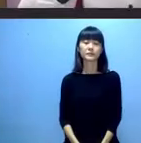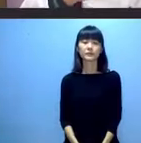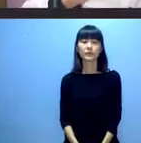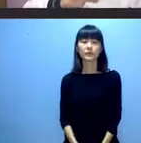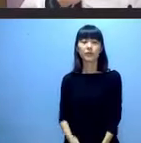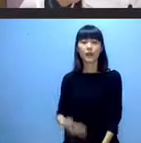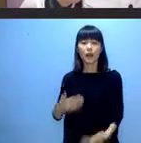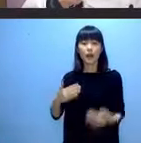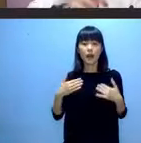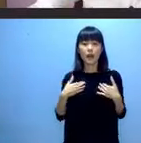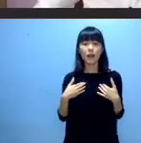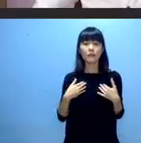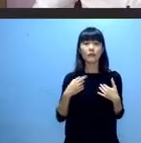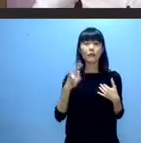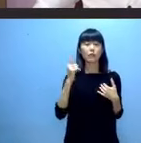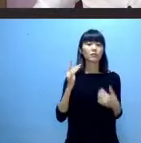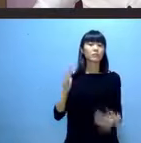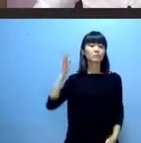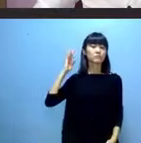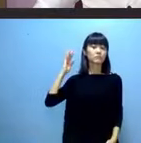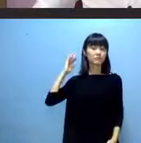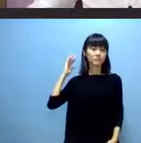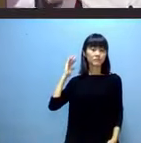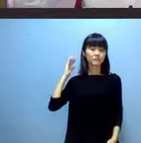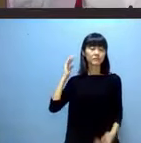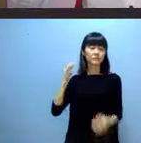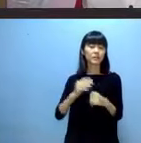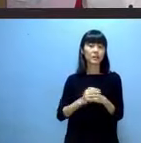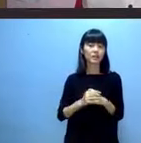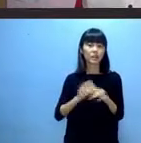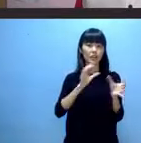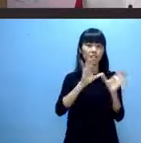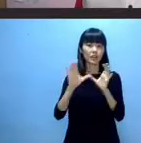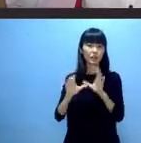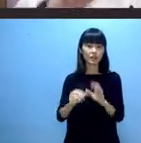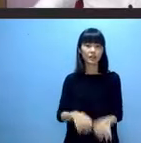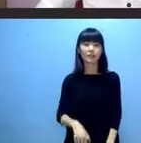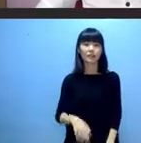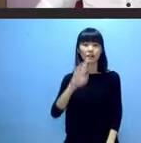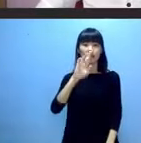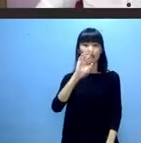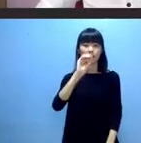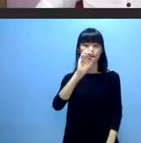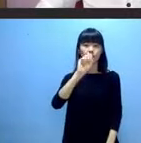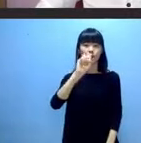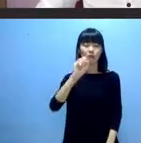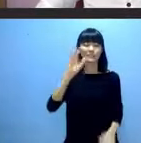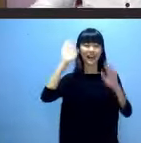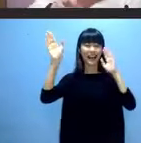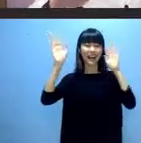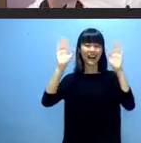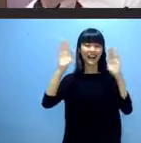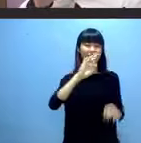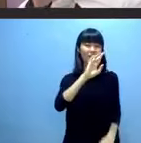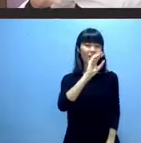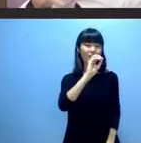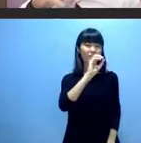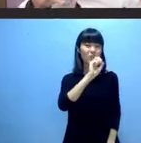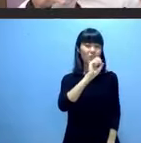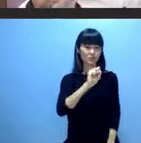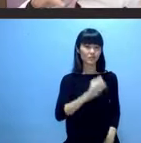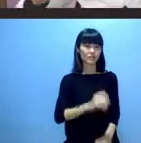I have a former colleague, Ross, who asked the question. Hi, Ross. Hope you're doing all right. And she asked a little bit of a